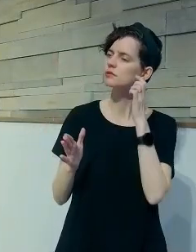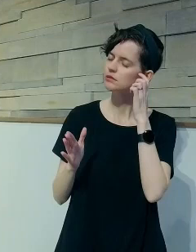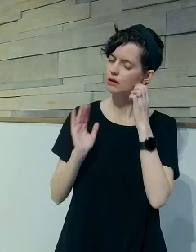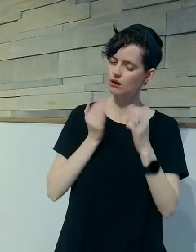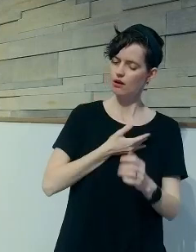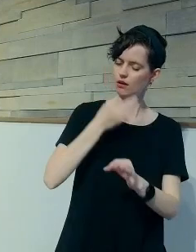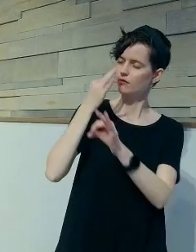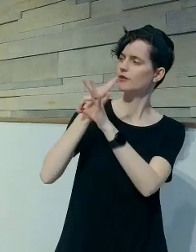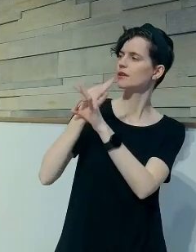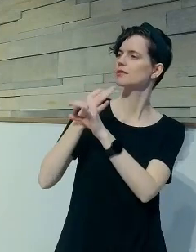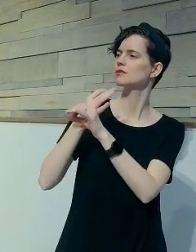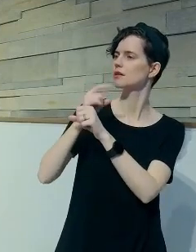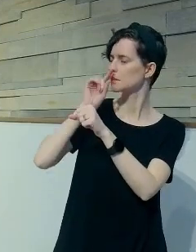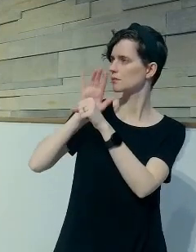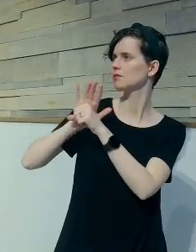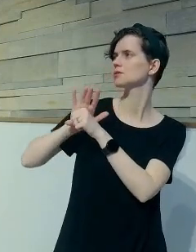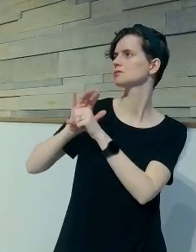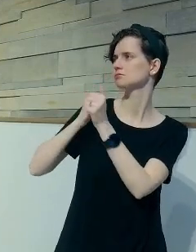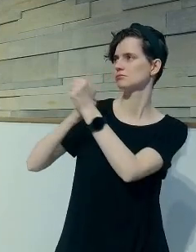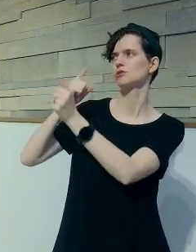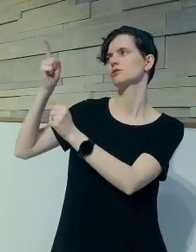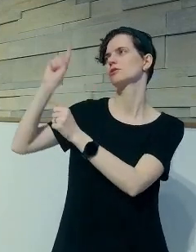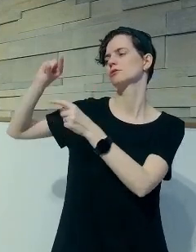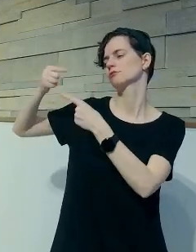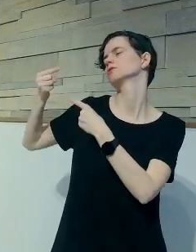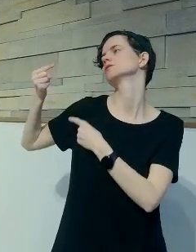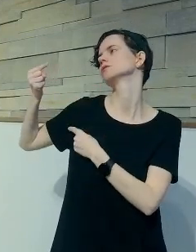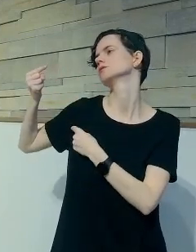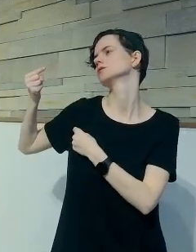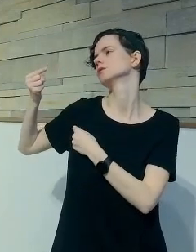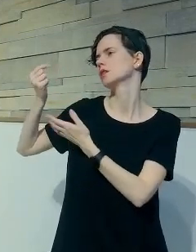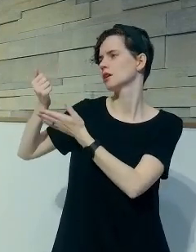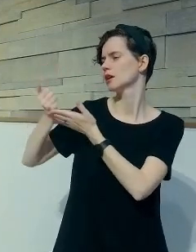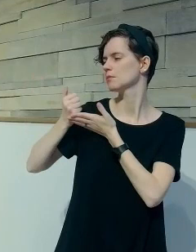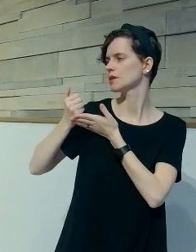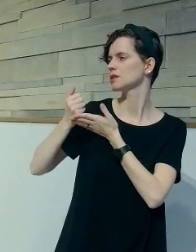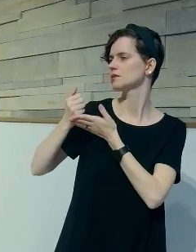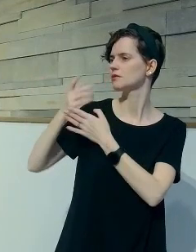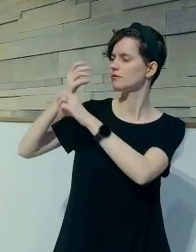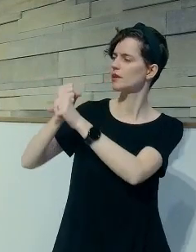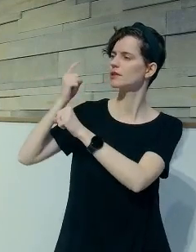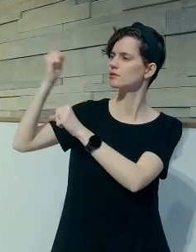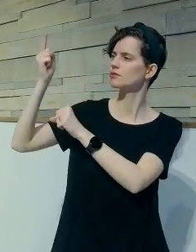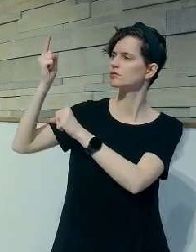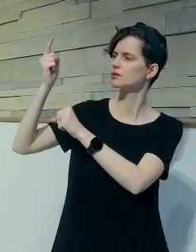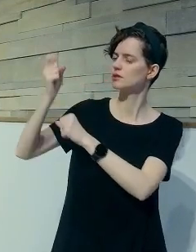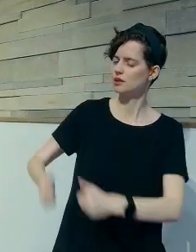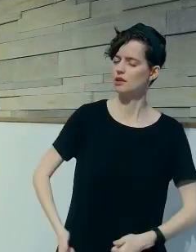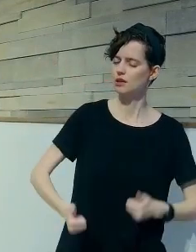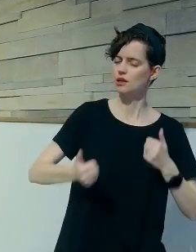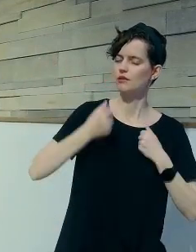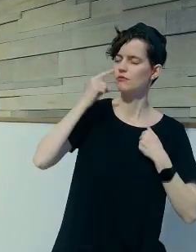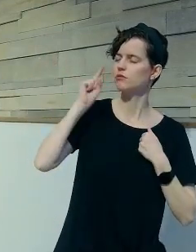you our faith, our allegiance. It's to you. You're to be number one. Help us, Lord, to put our faith in you, to live for